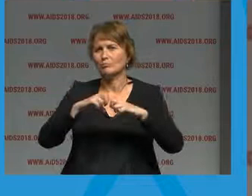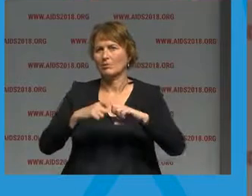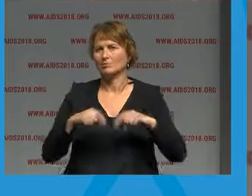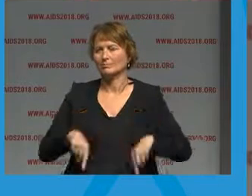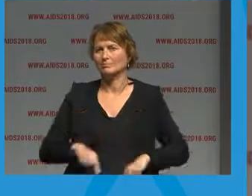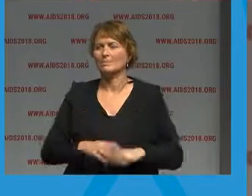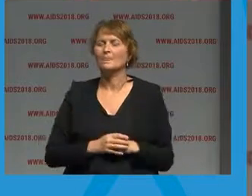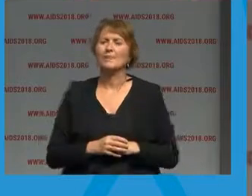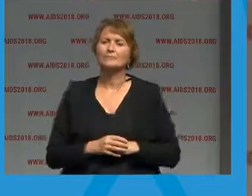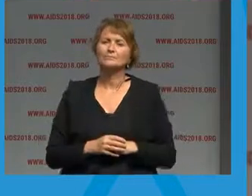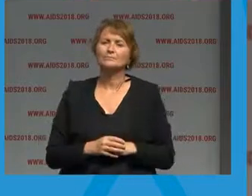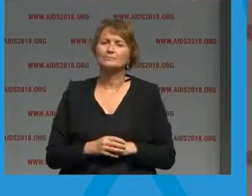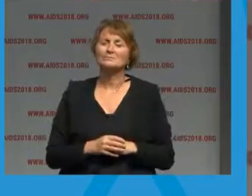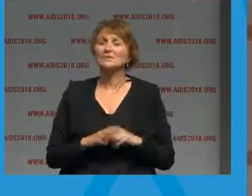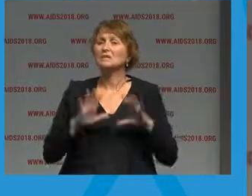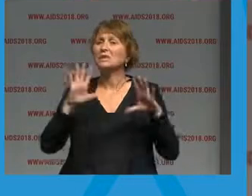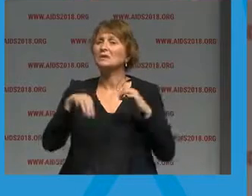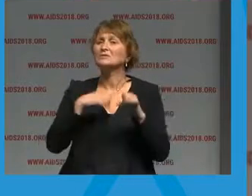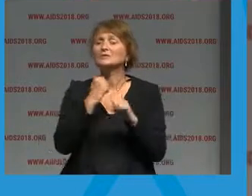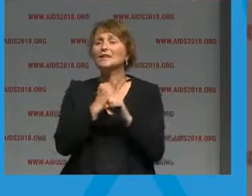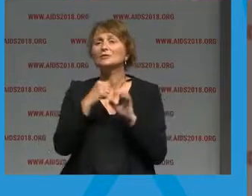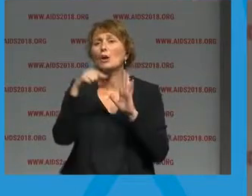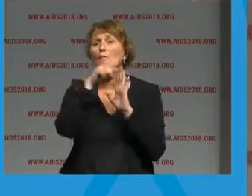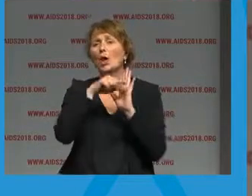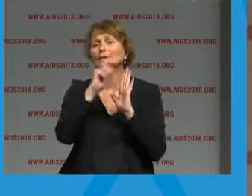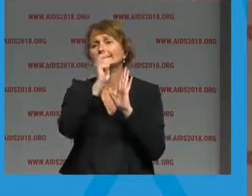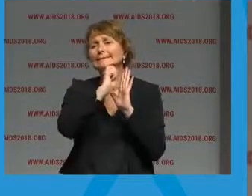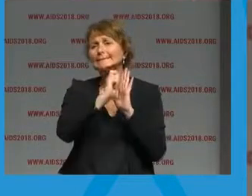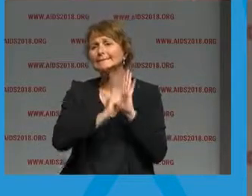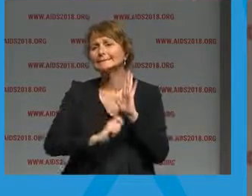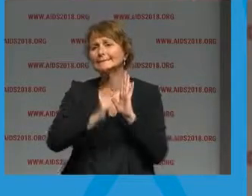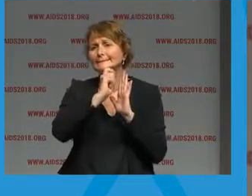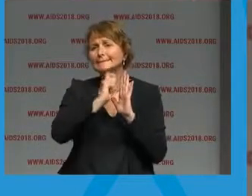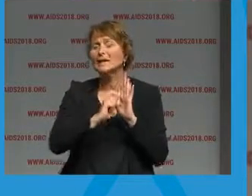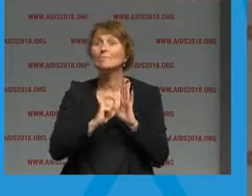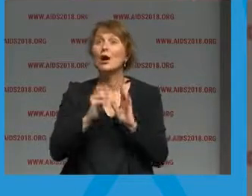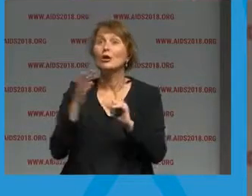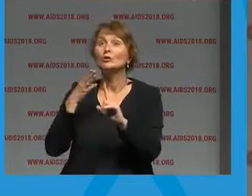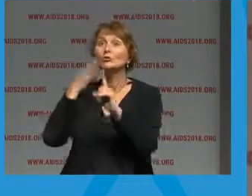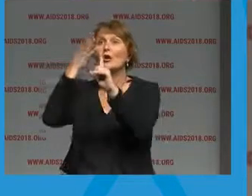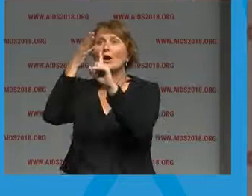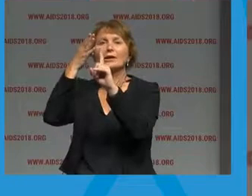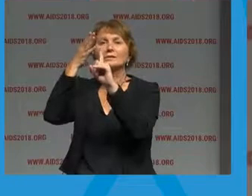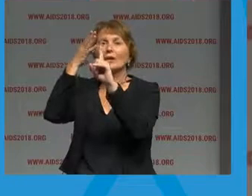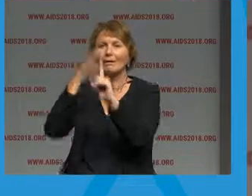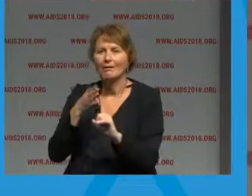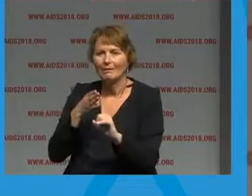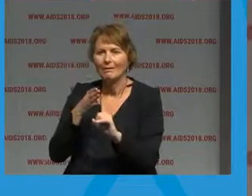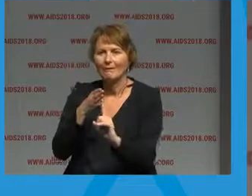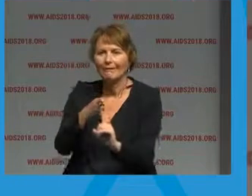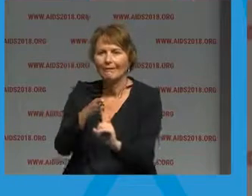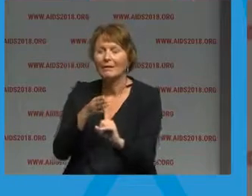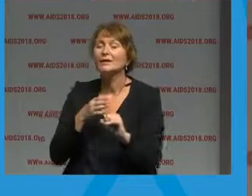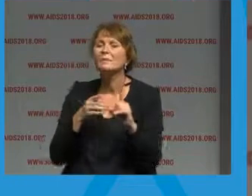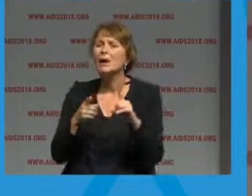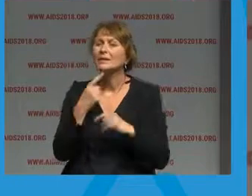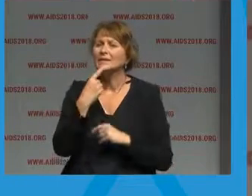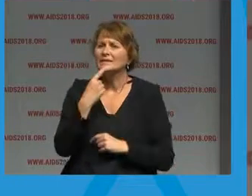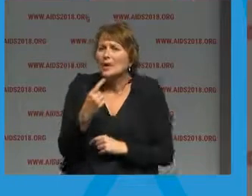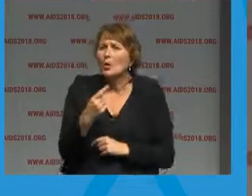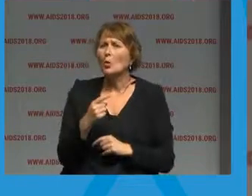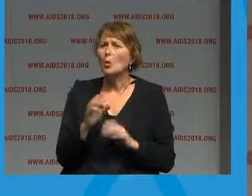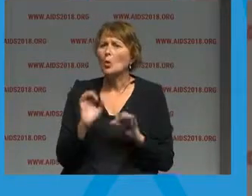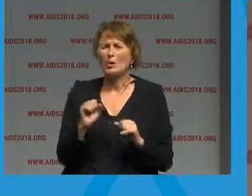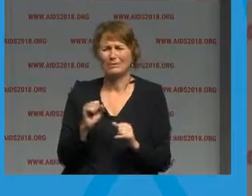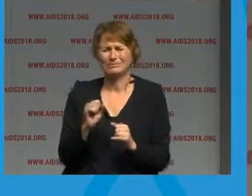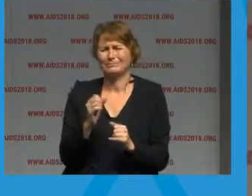policy setting our targets too low, setting our objectives too low, and always with the argument that it was